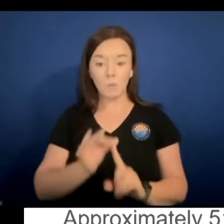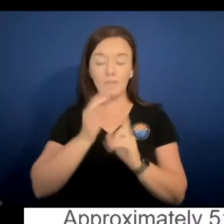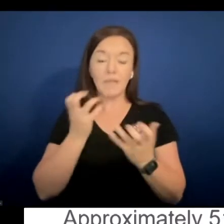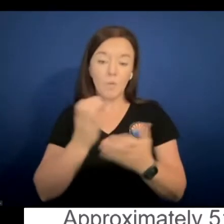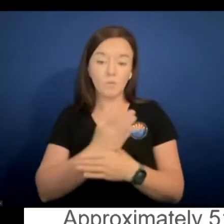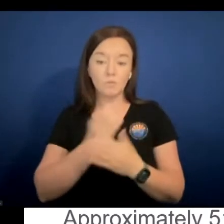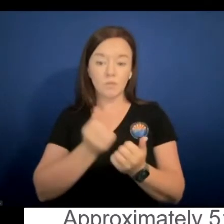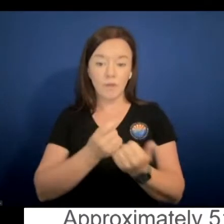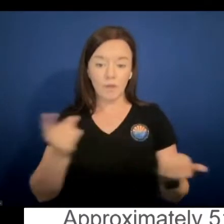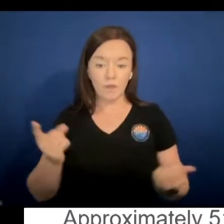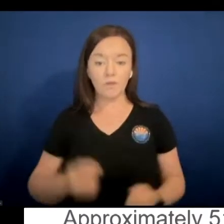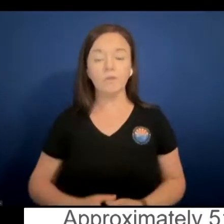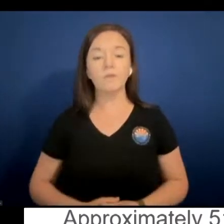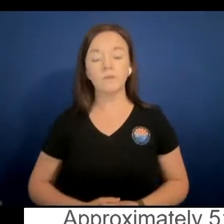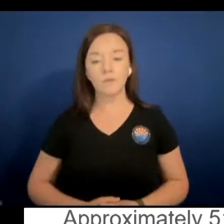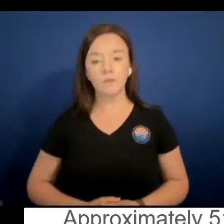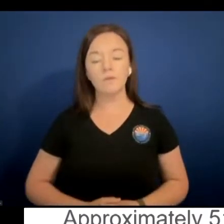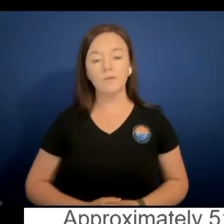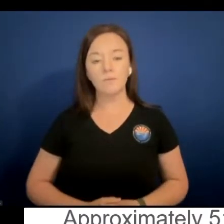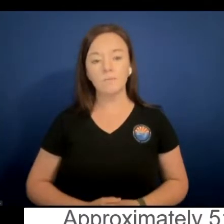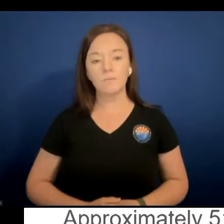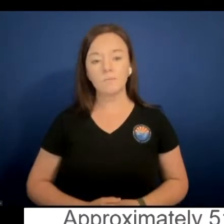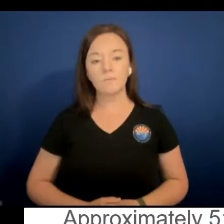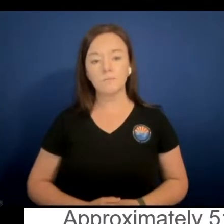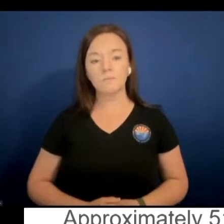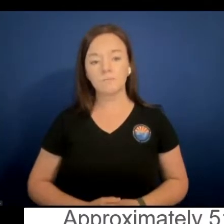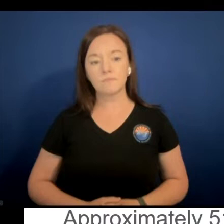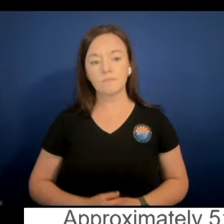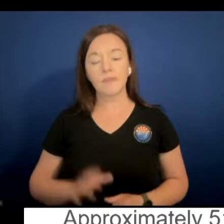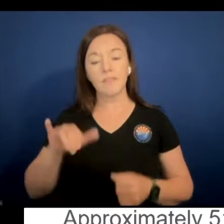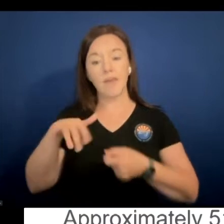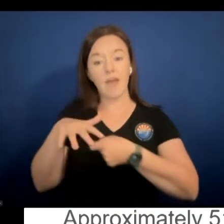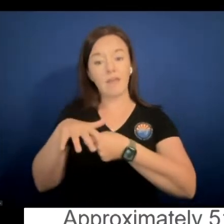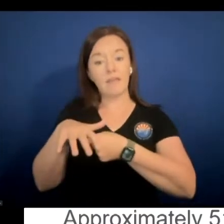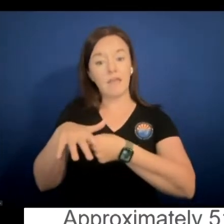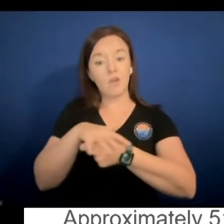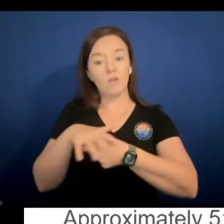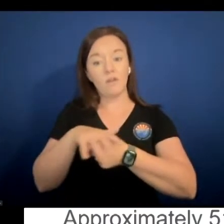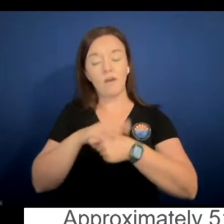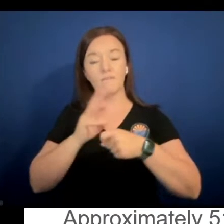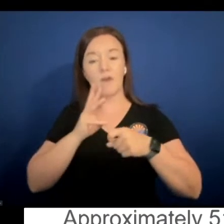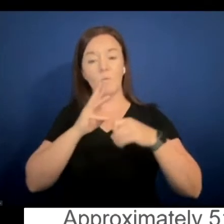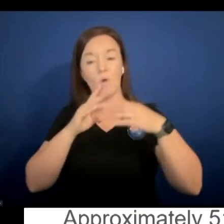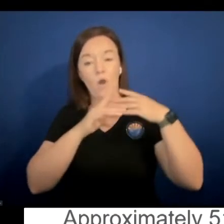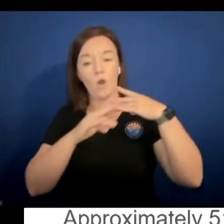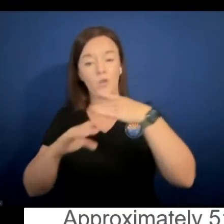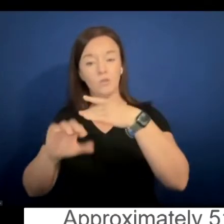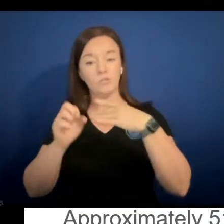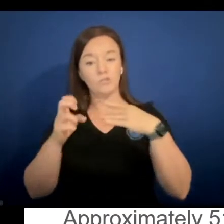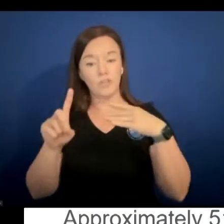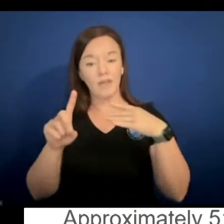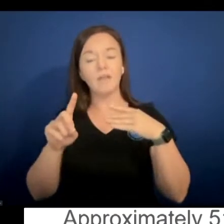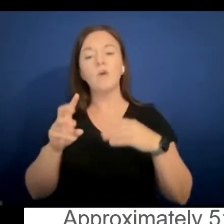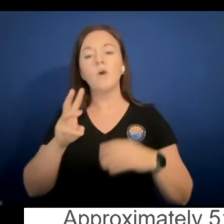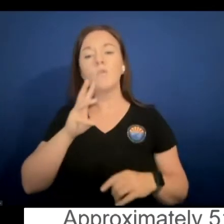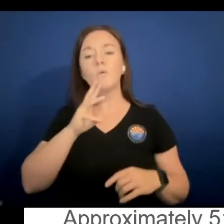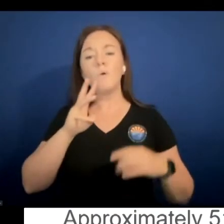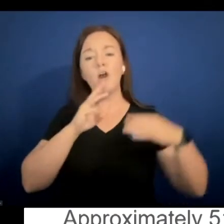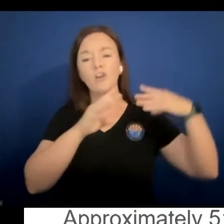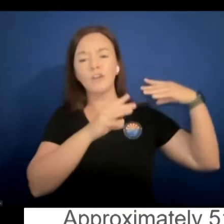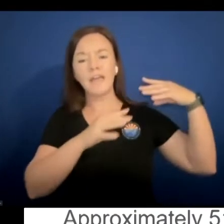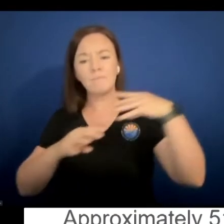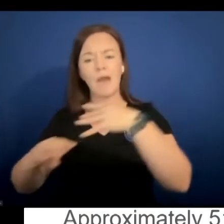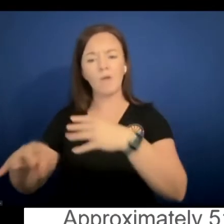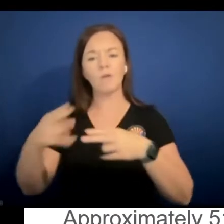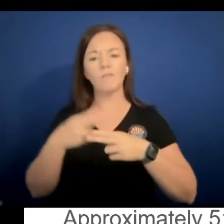is at this point in the watershed, the water came out of what we call a box canyon. So it's a part